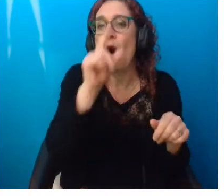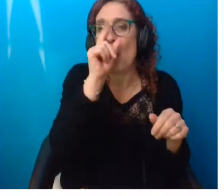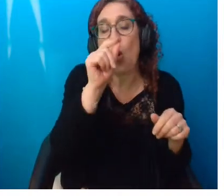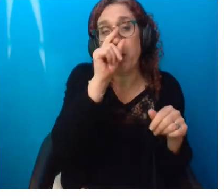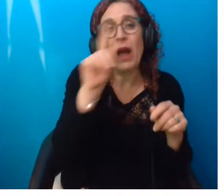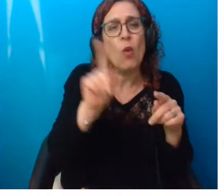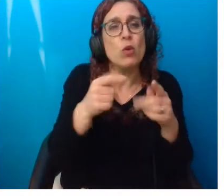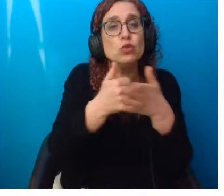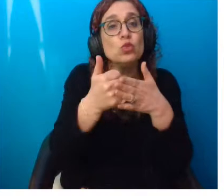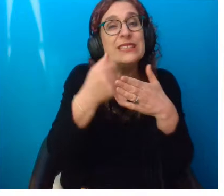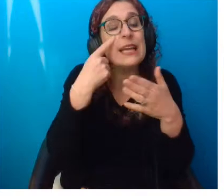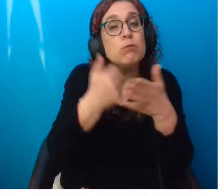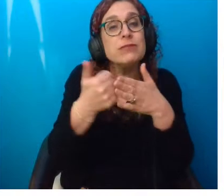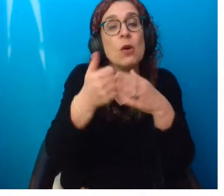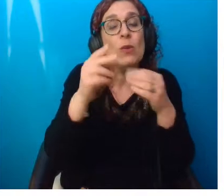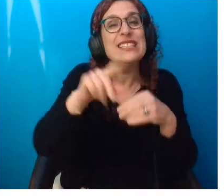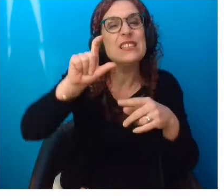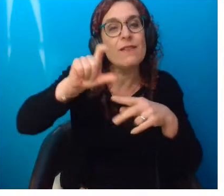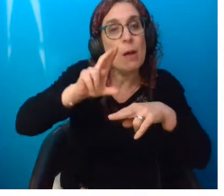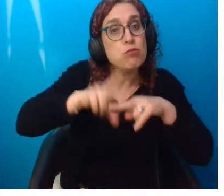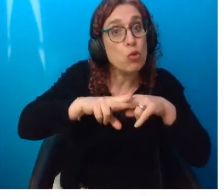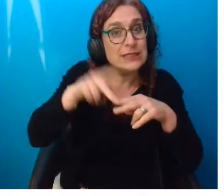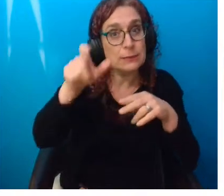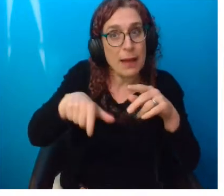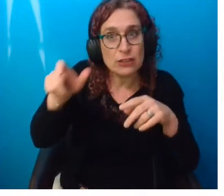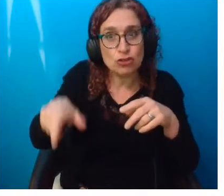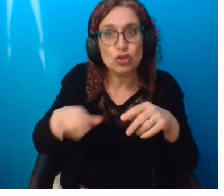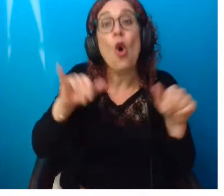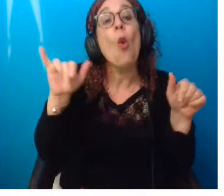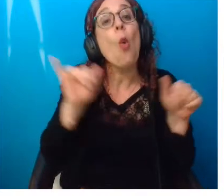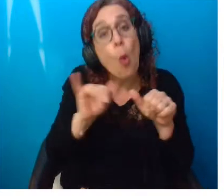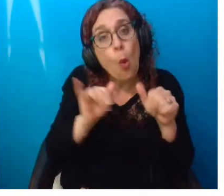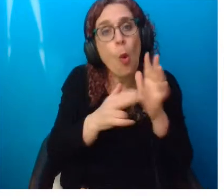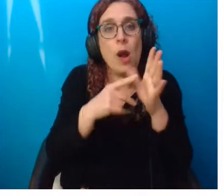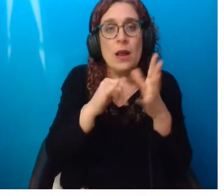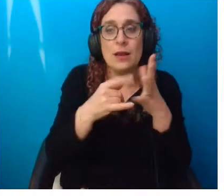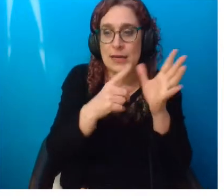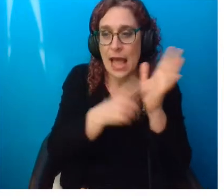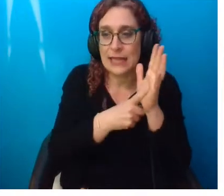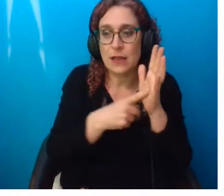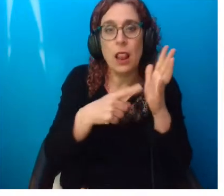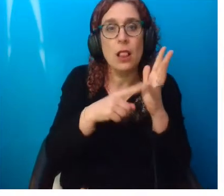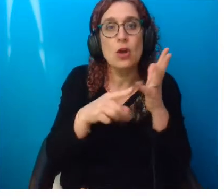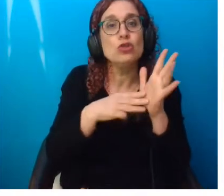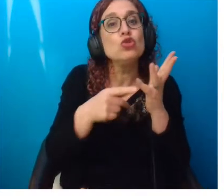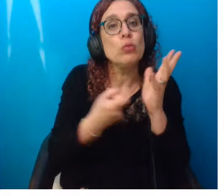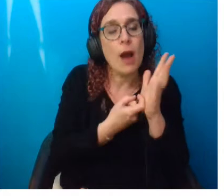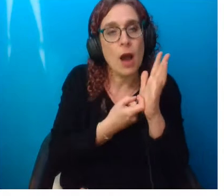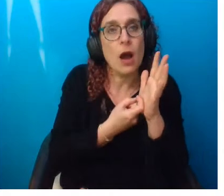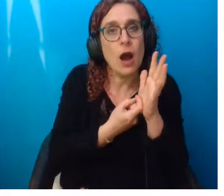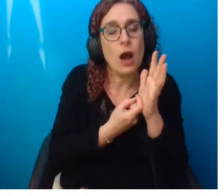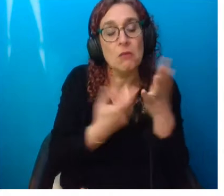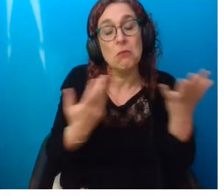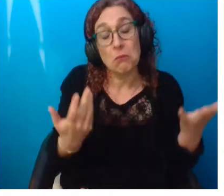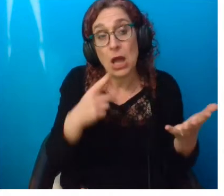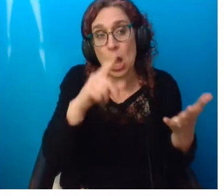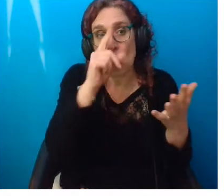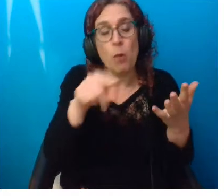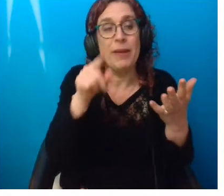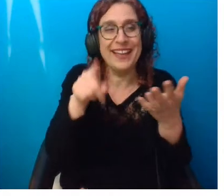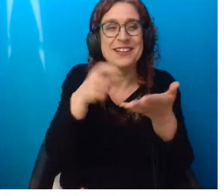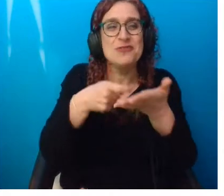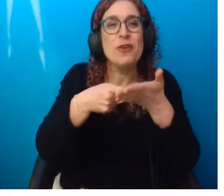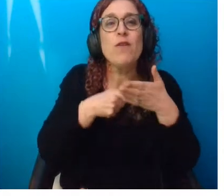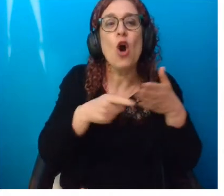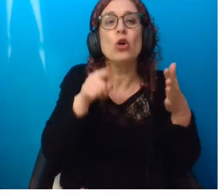fibrosis patients, and there are also nasal tumors. So in these cases, a referral to an ENT